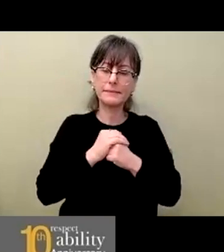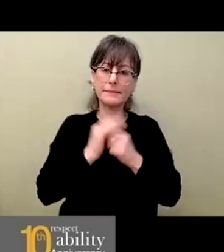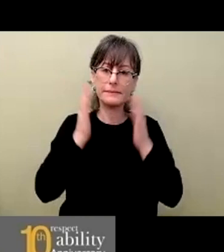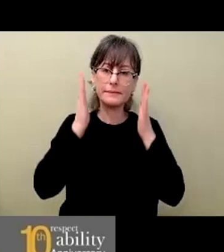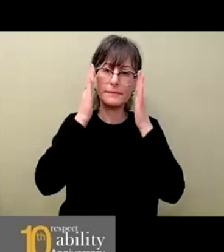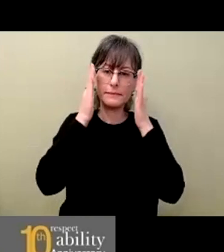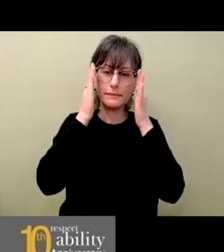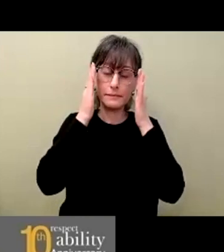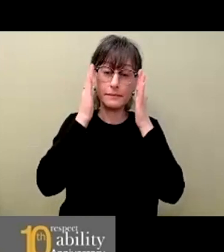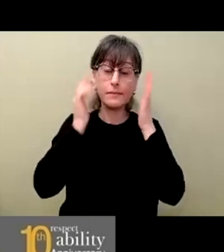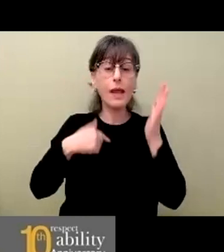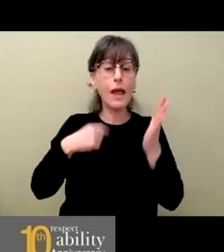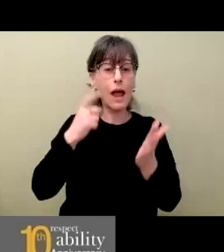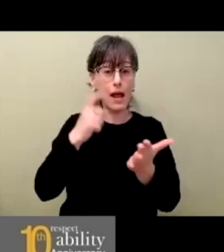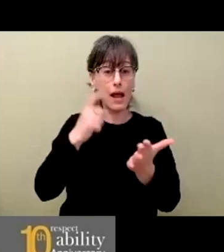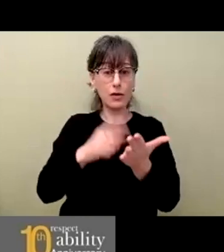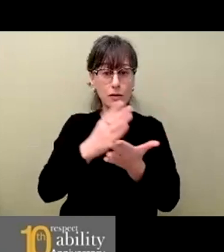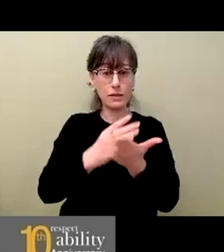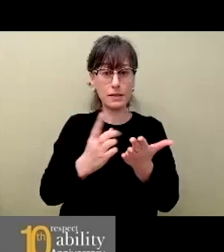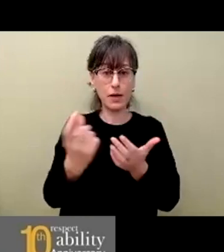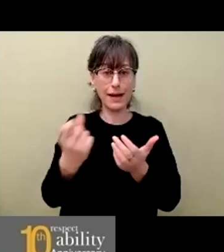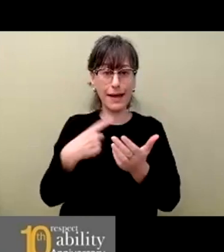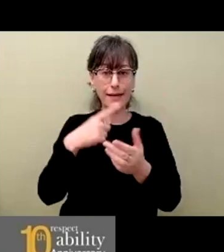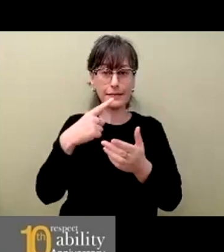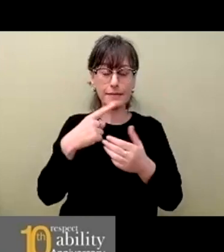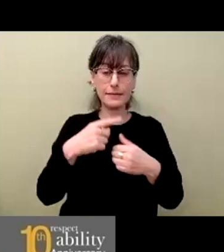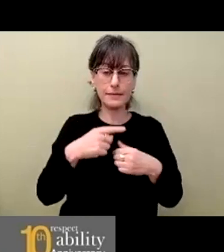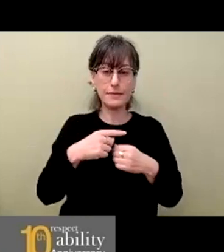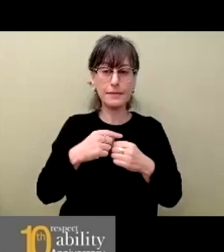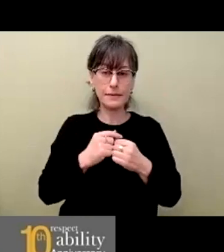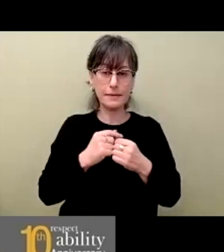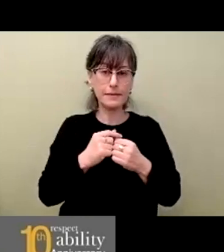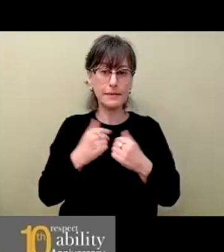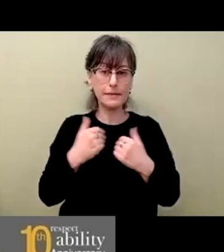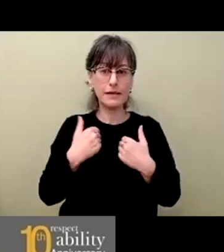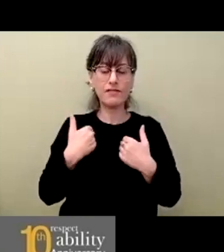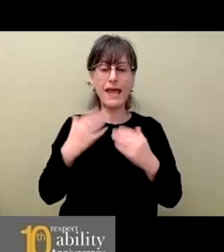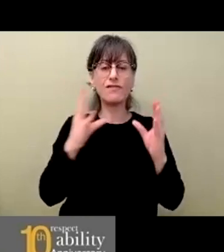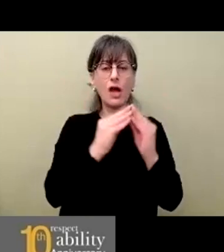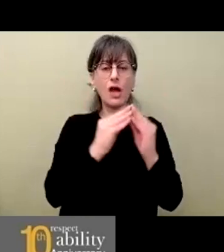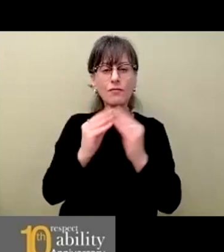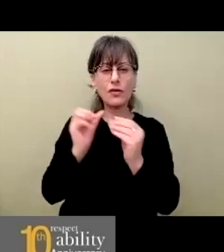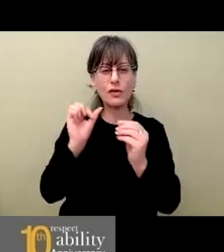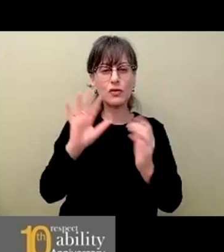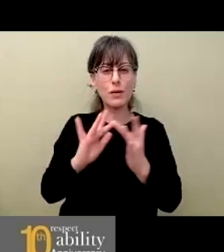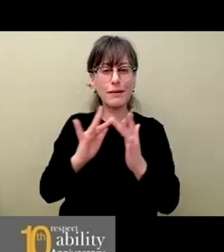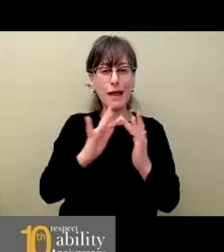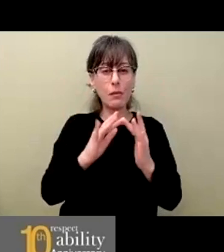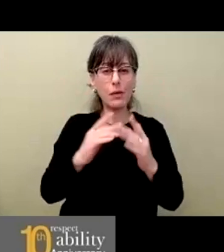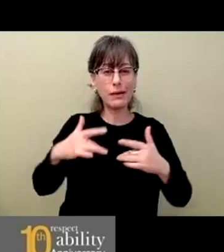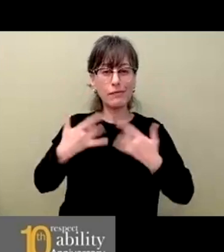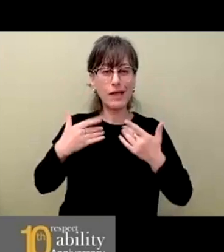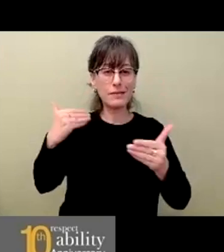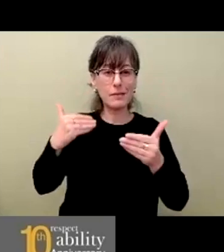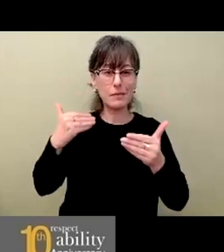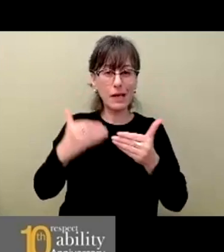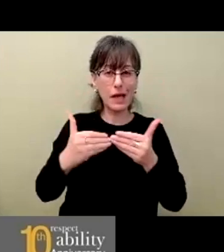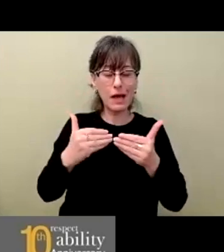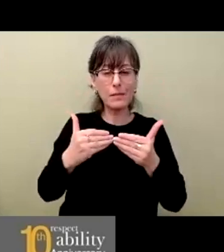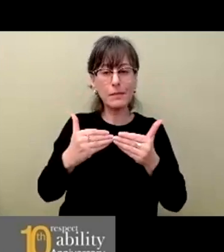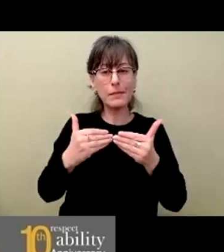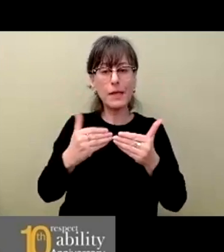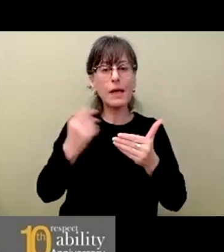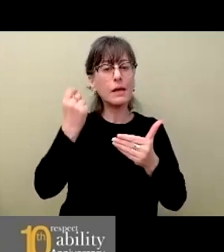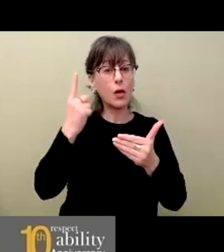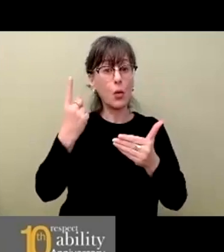Especially, I noticed that somebody had asked a question if there are conferences or networking events coming up for your mid-career. One of the